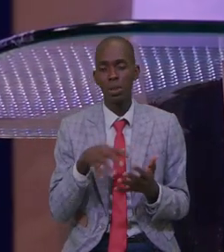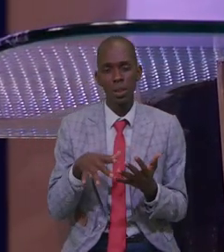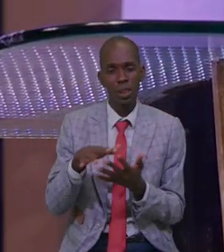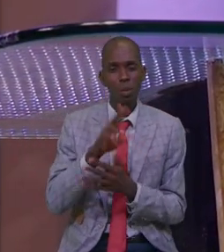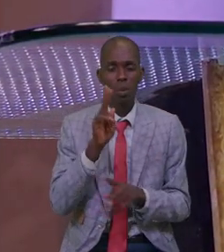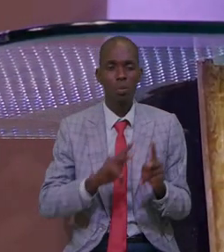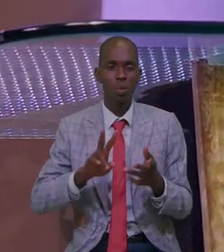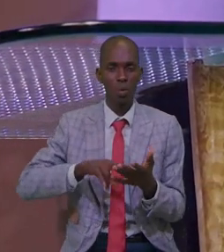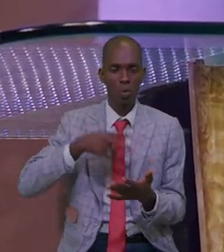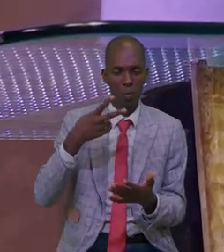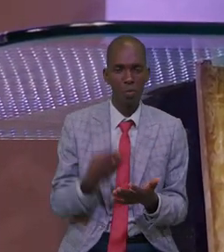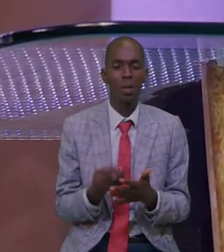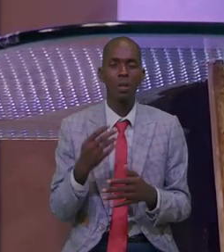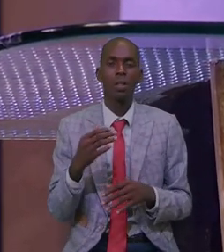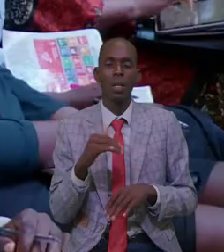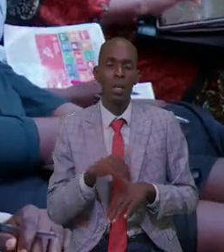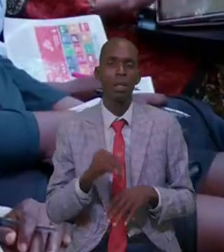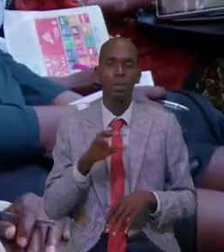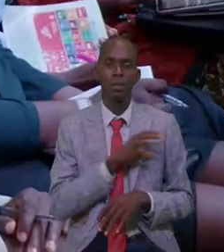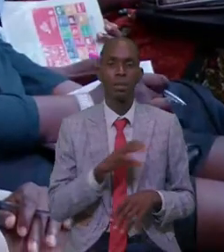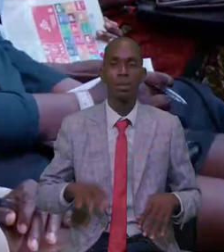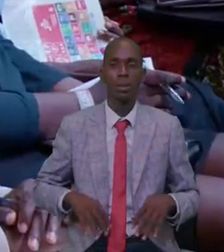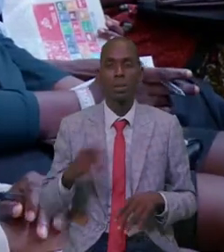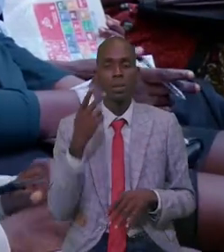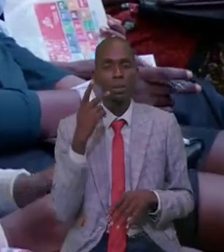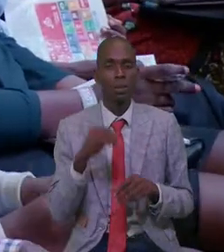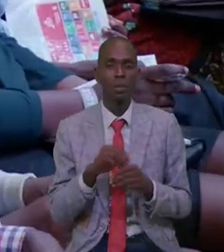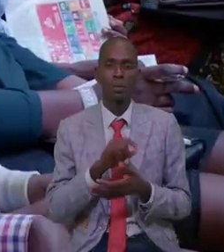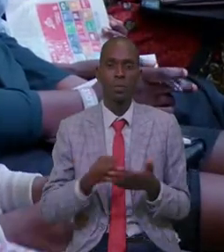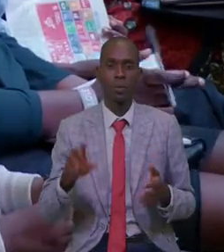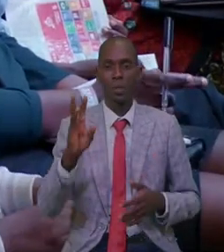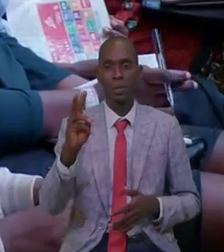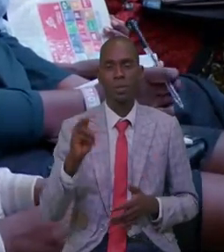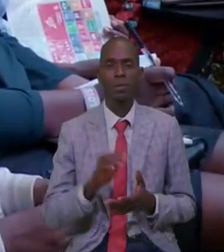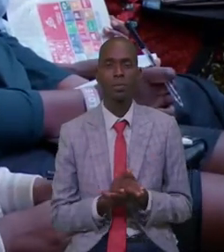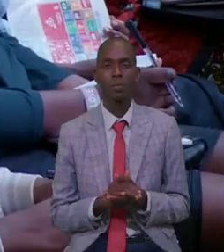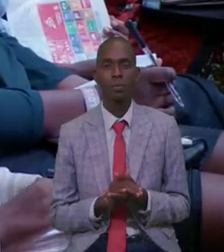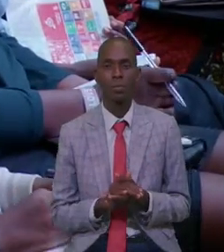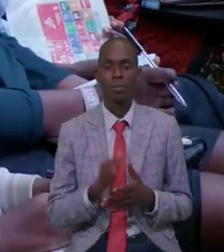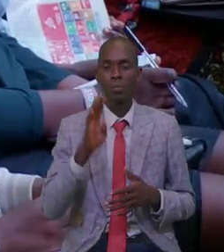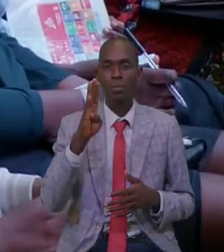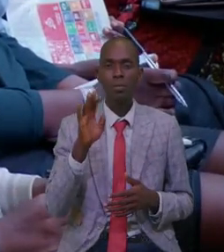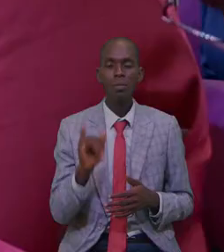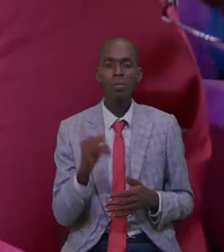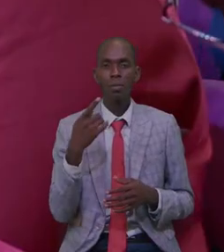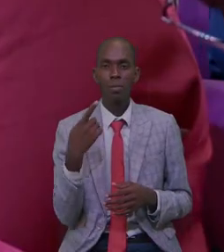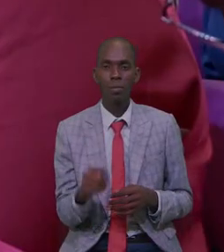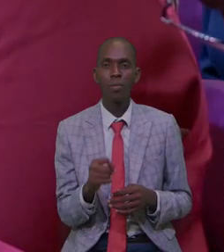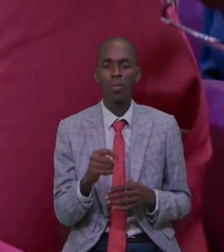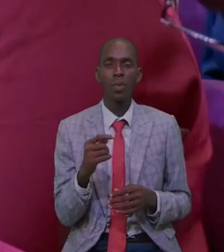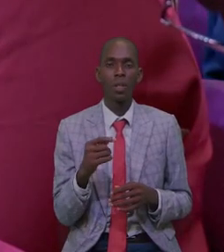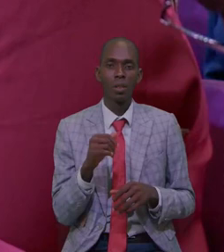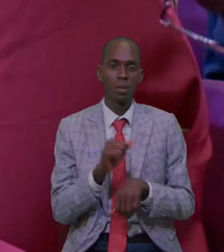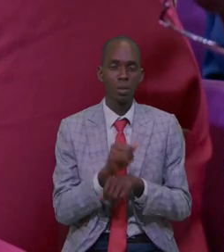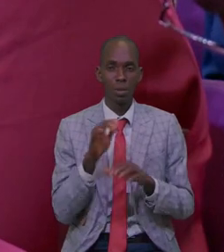they stumbled at him. Look at verse 16. In verse 16 it says, bind up the testimony and seal the